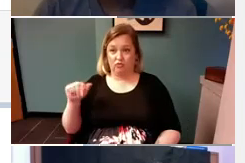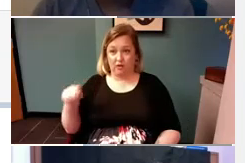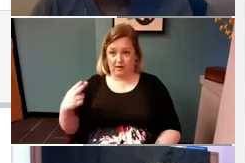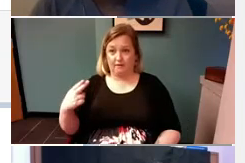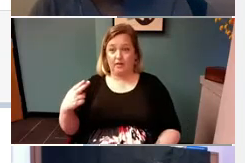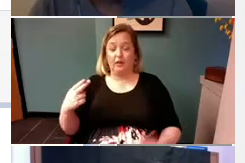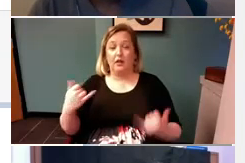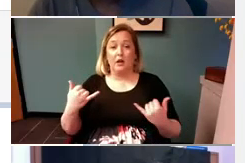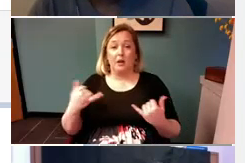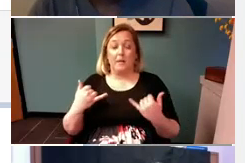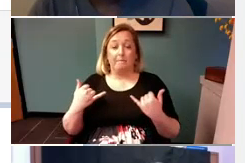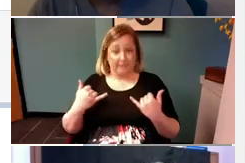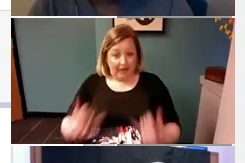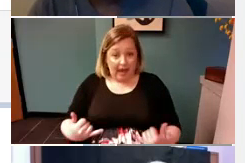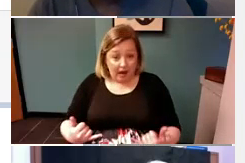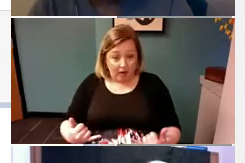I'll